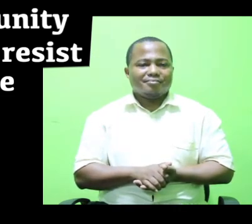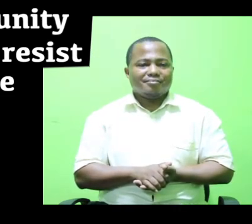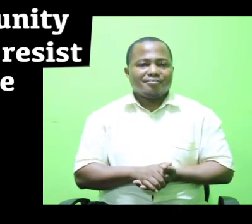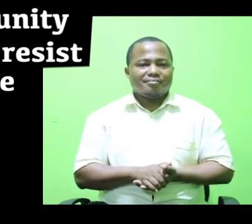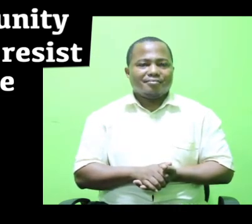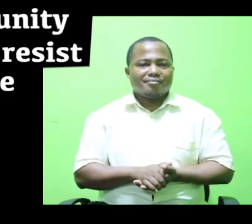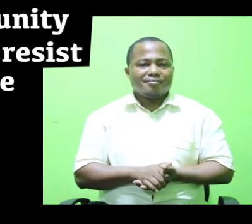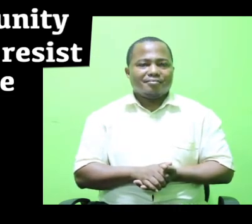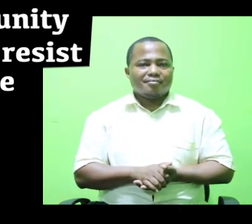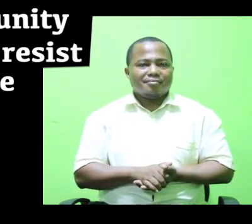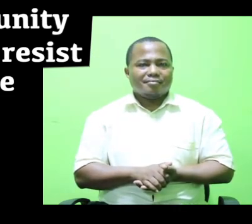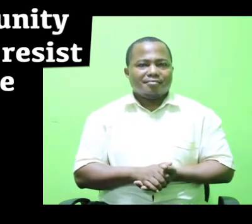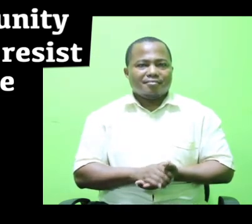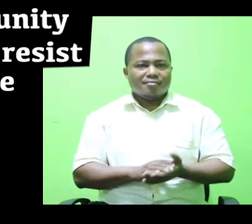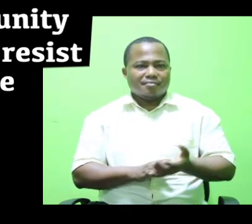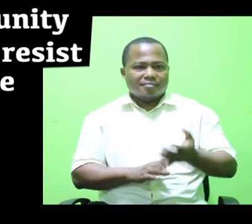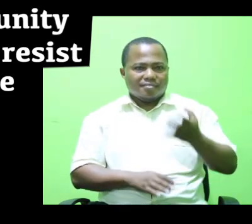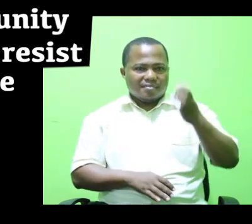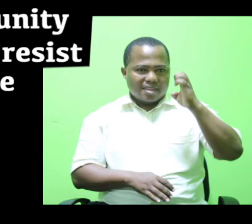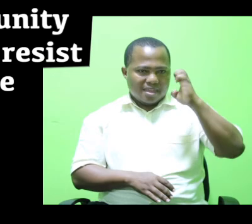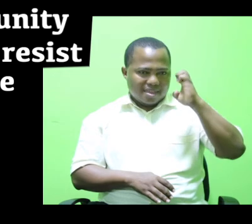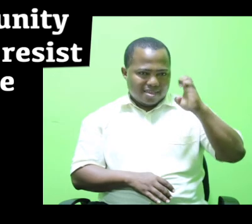Natural immunity.